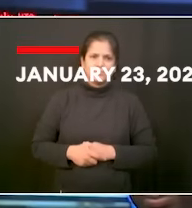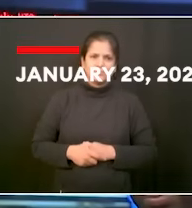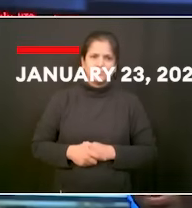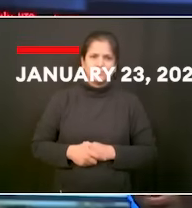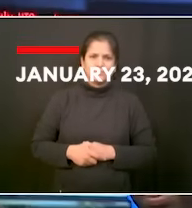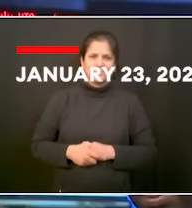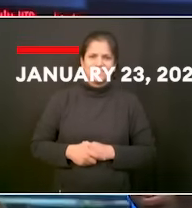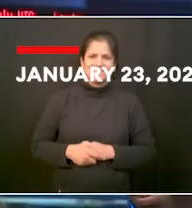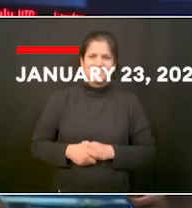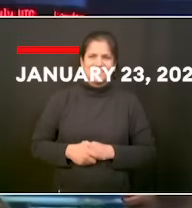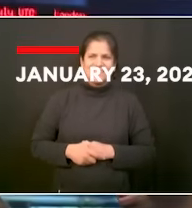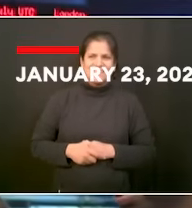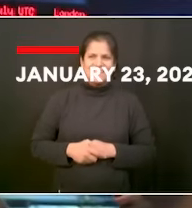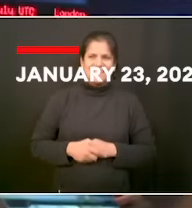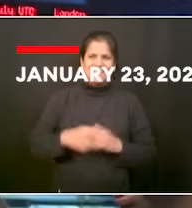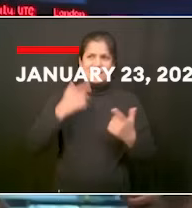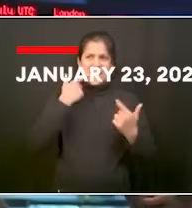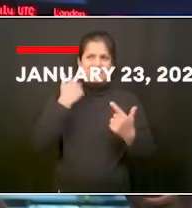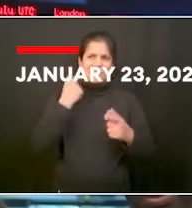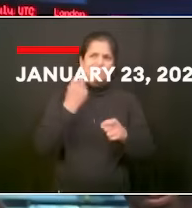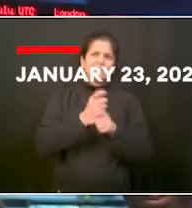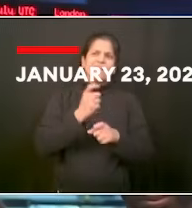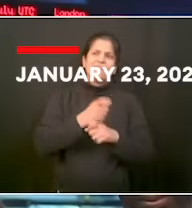All right. Yeah, Chris, go ahead.